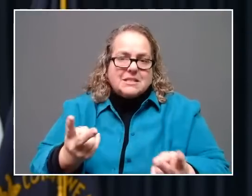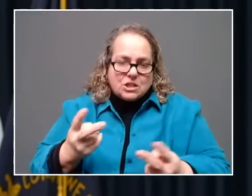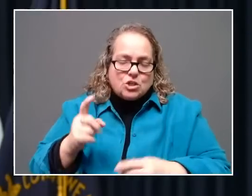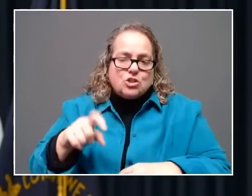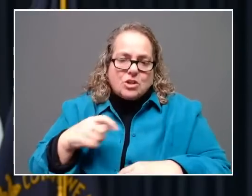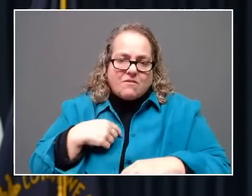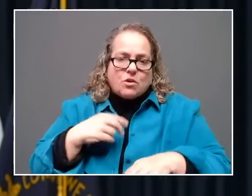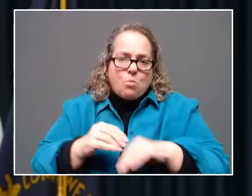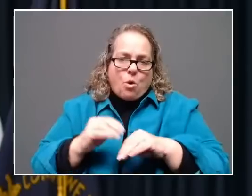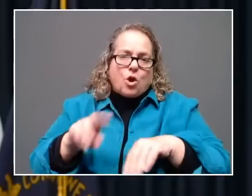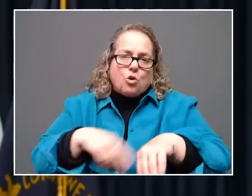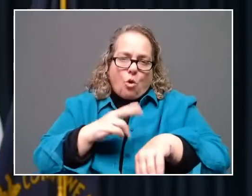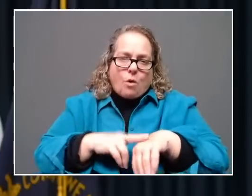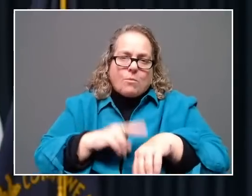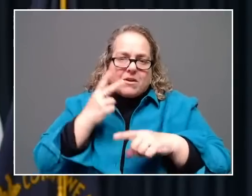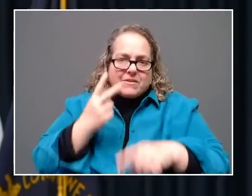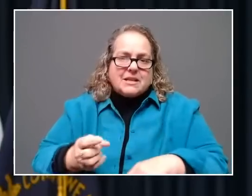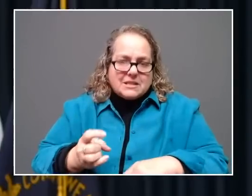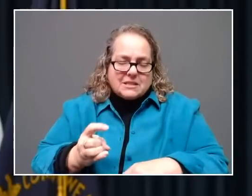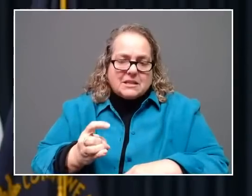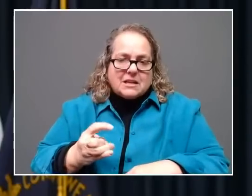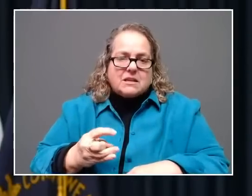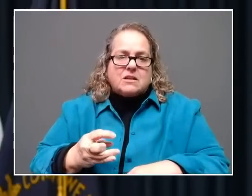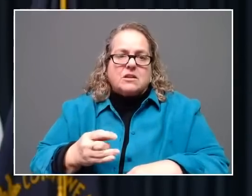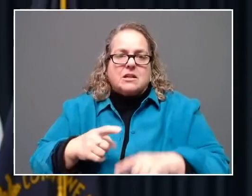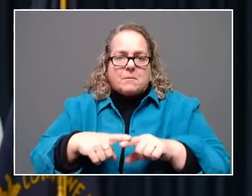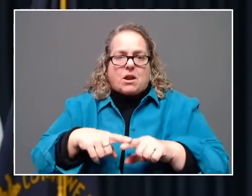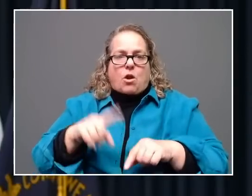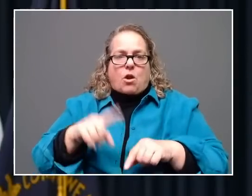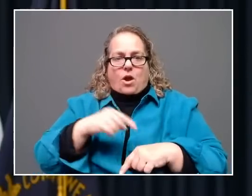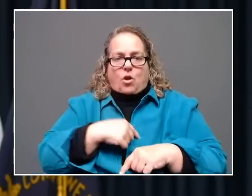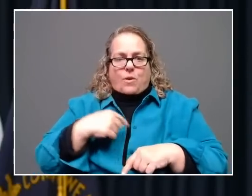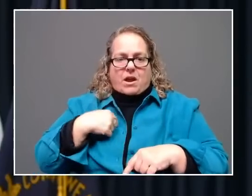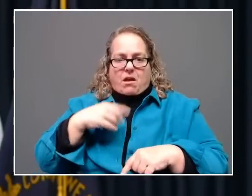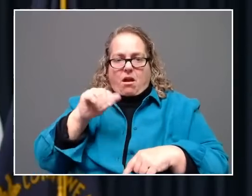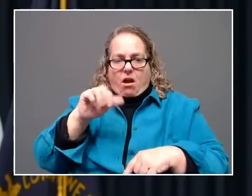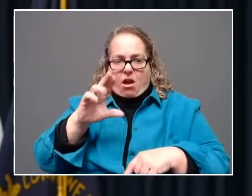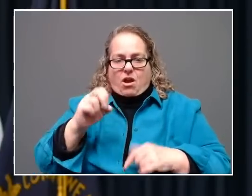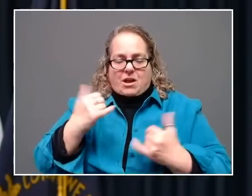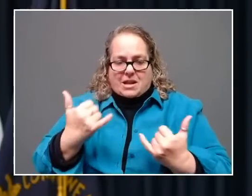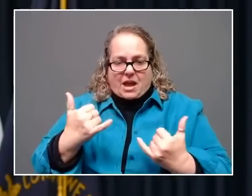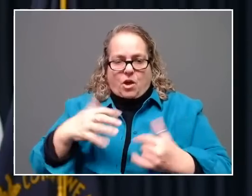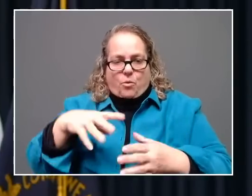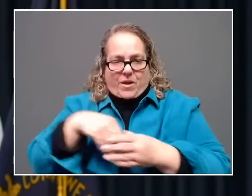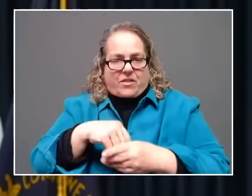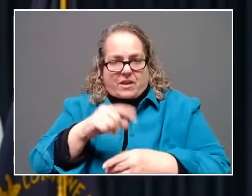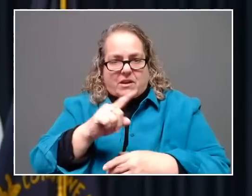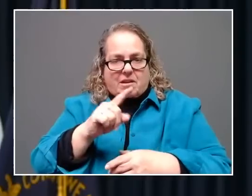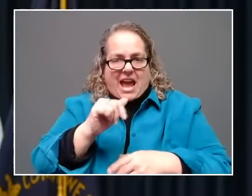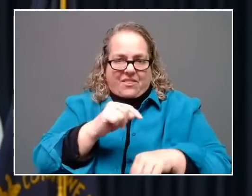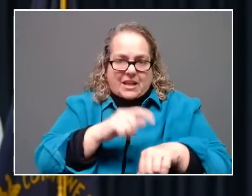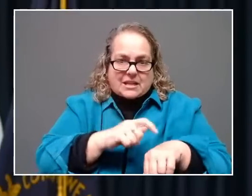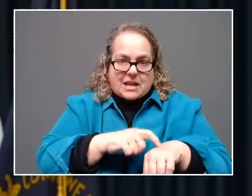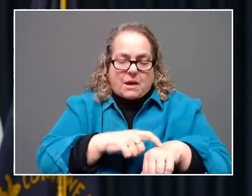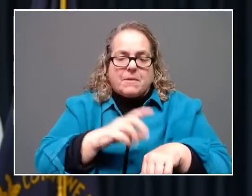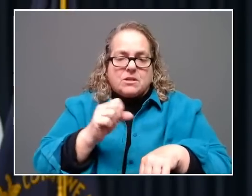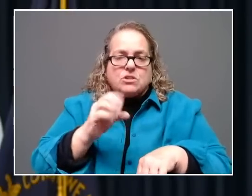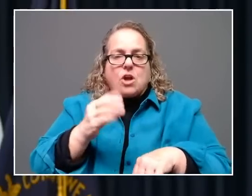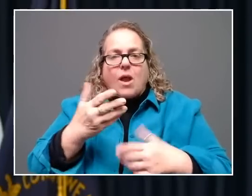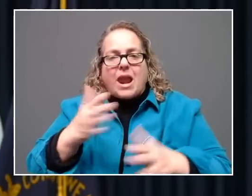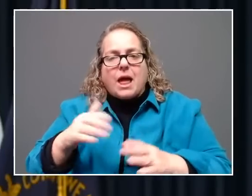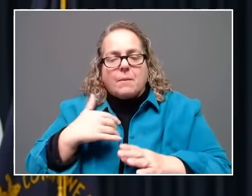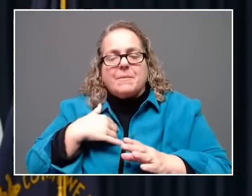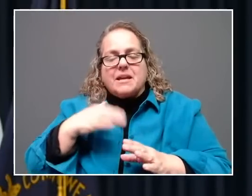probably depending on where we are within the region and at the time. So let me